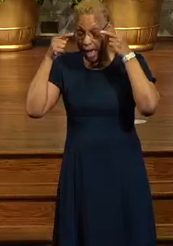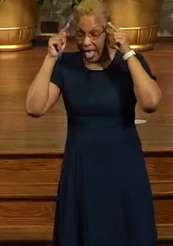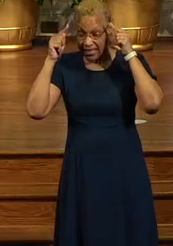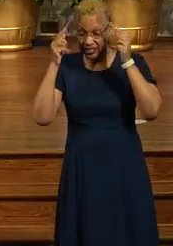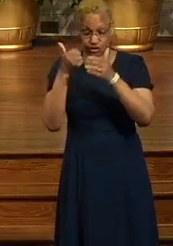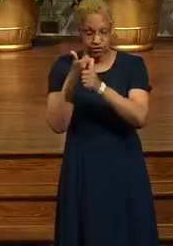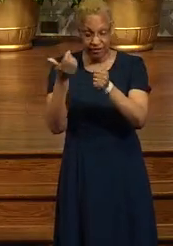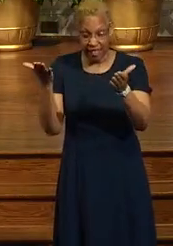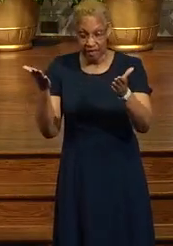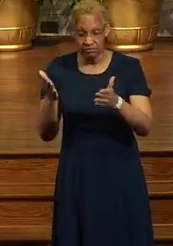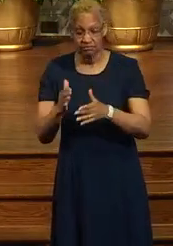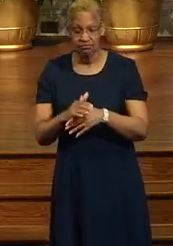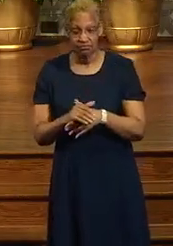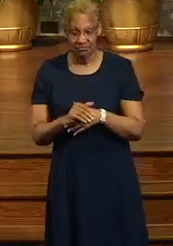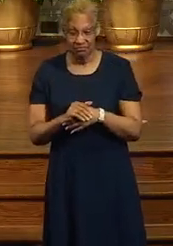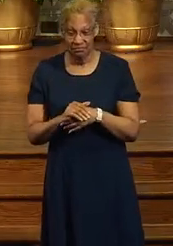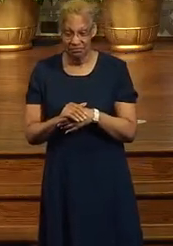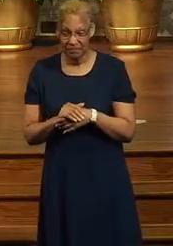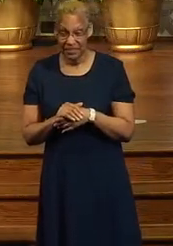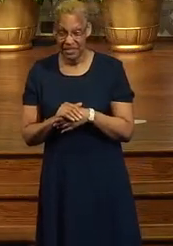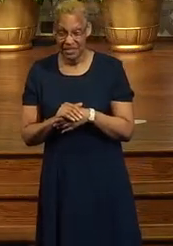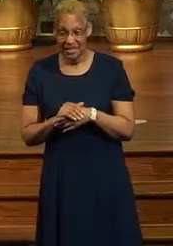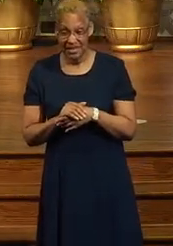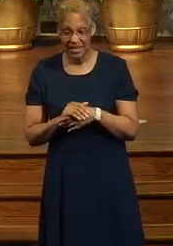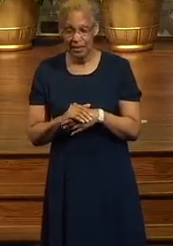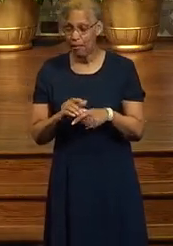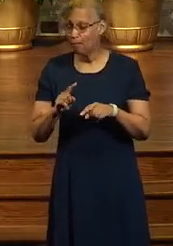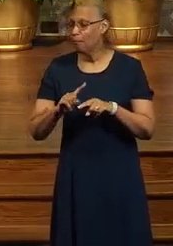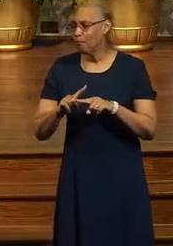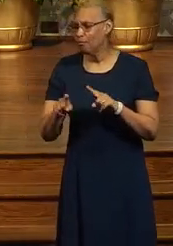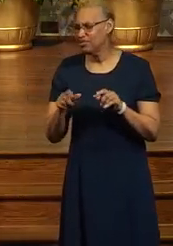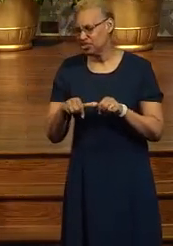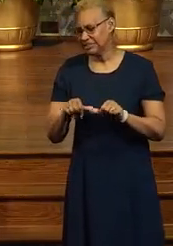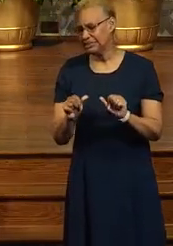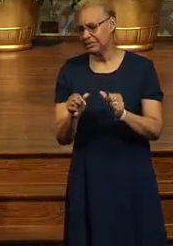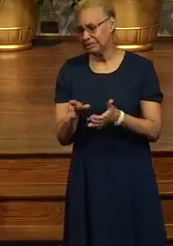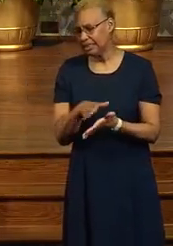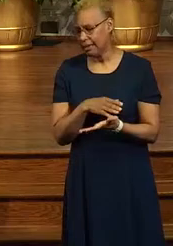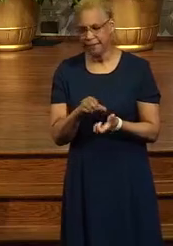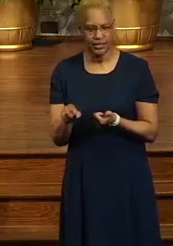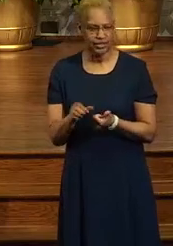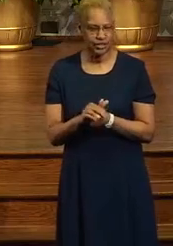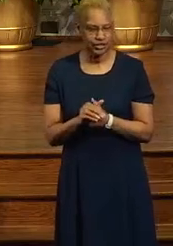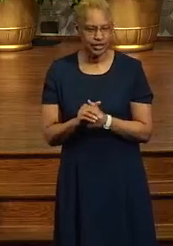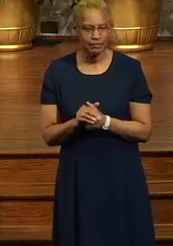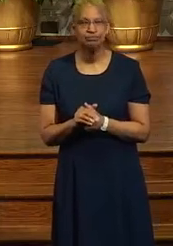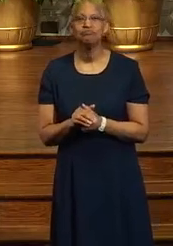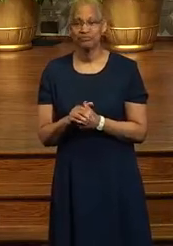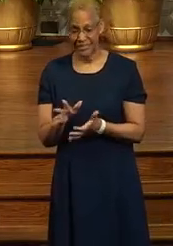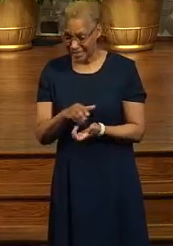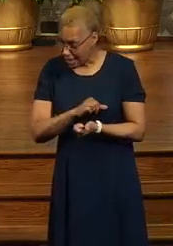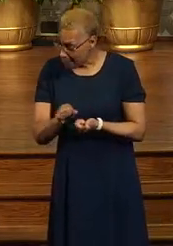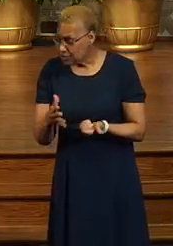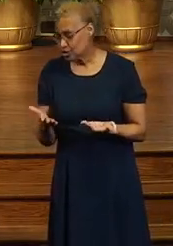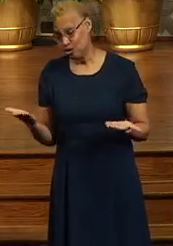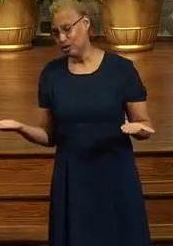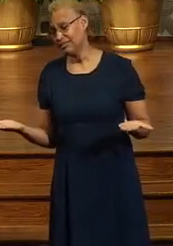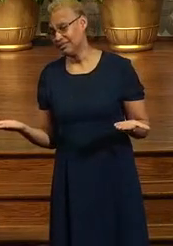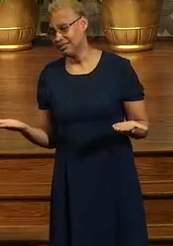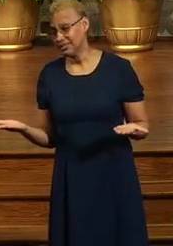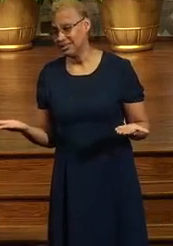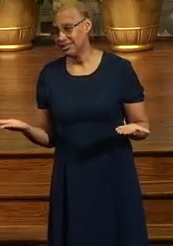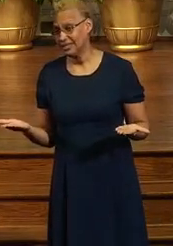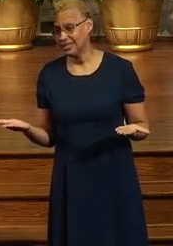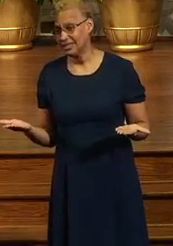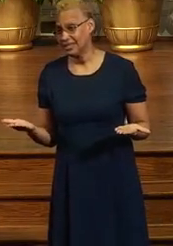place. Oh, but you're still damaged. You're damaged goods. Well,